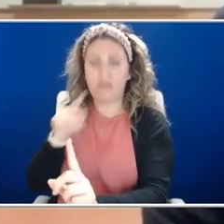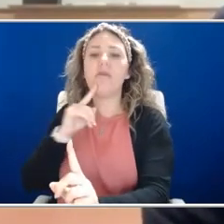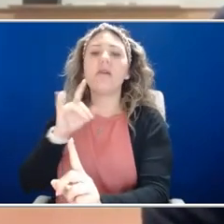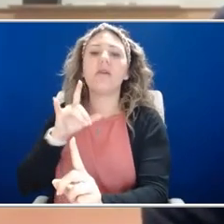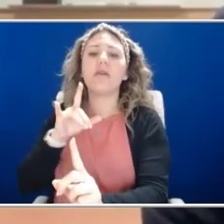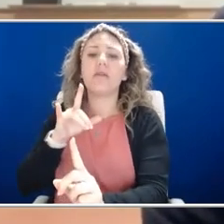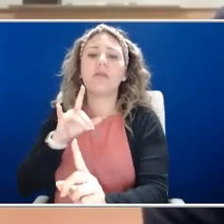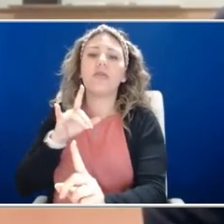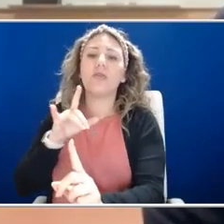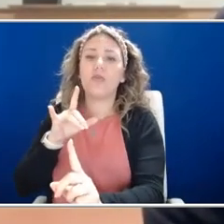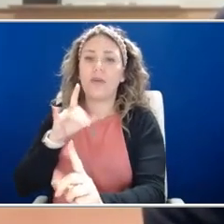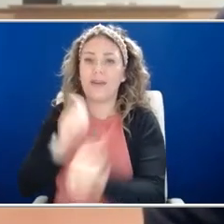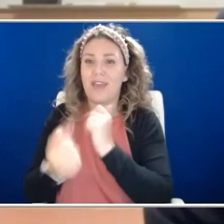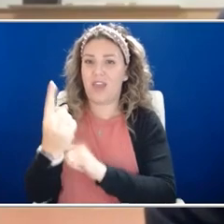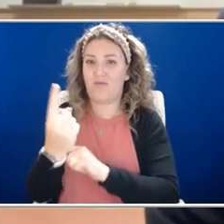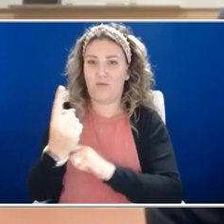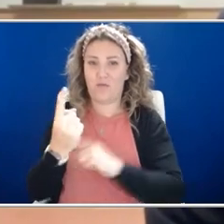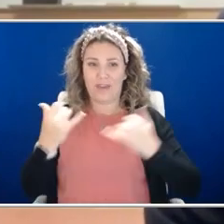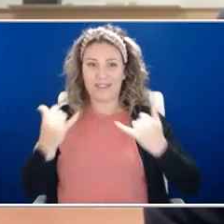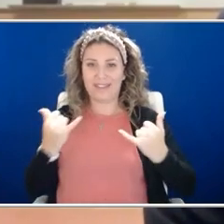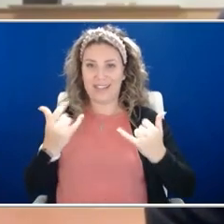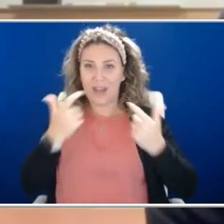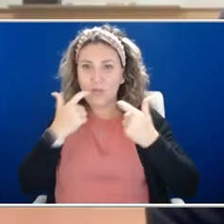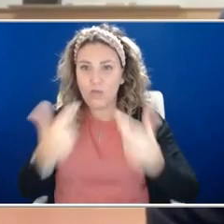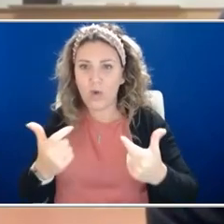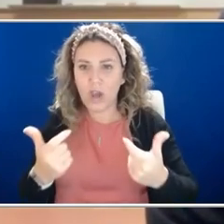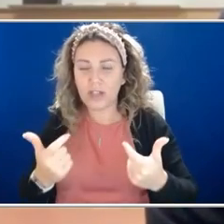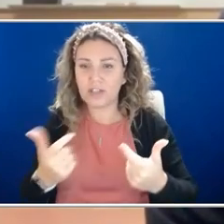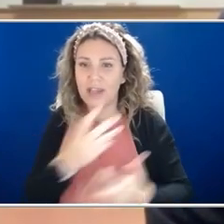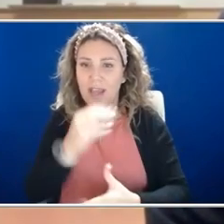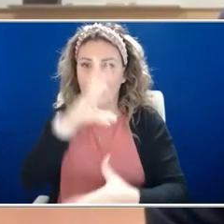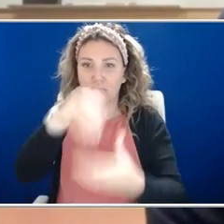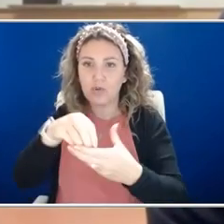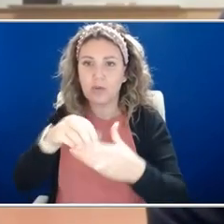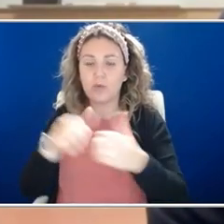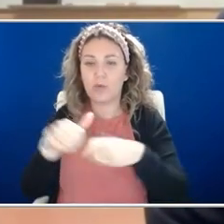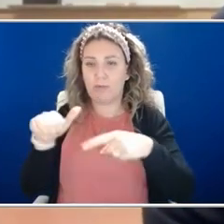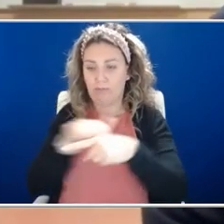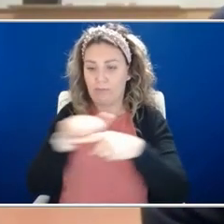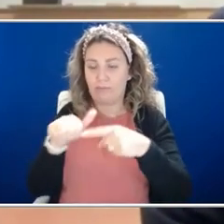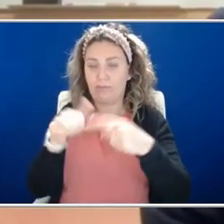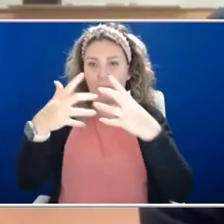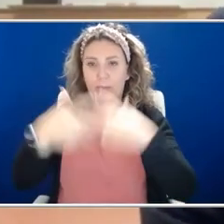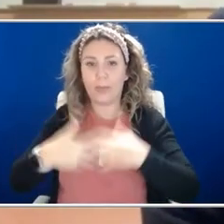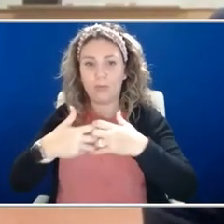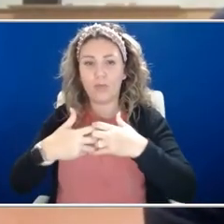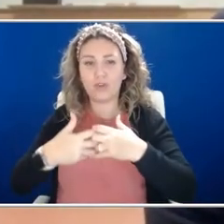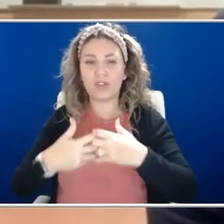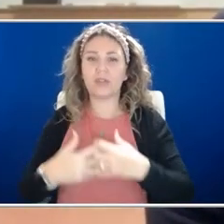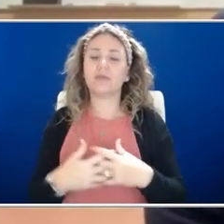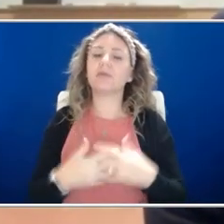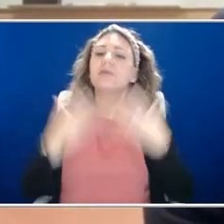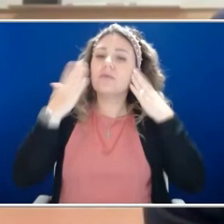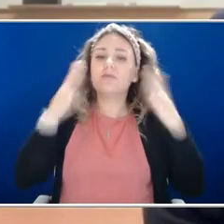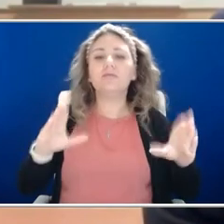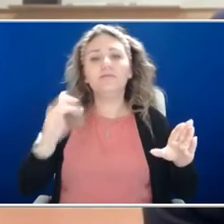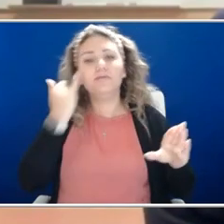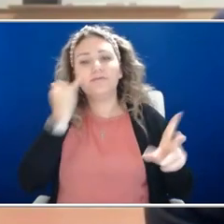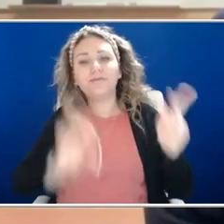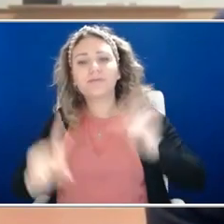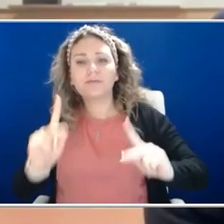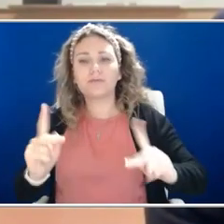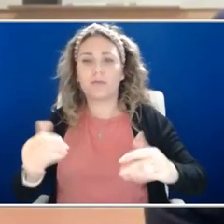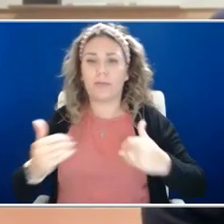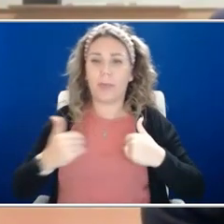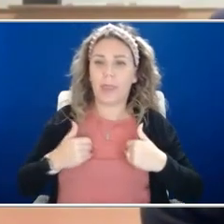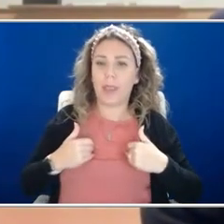this call or watching this have participated in training machines. So I don't know if folks that have, whether it's